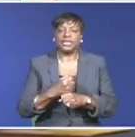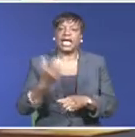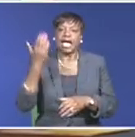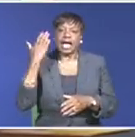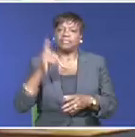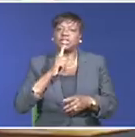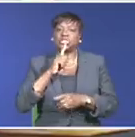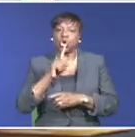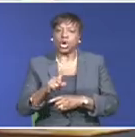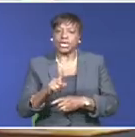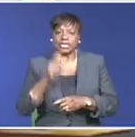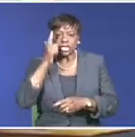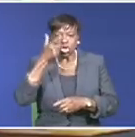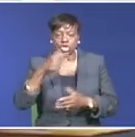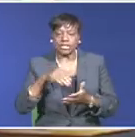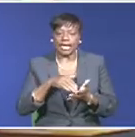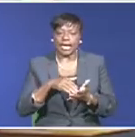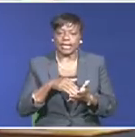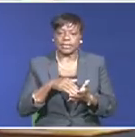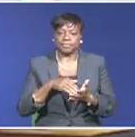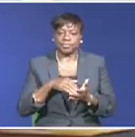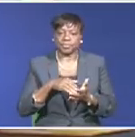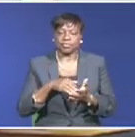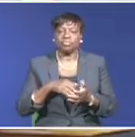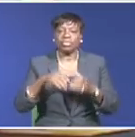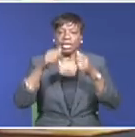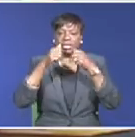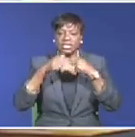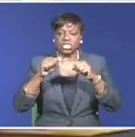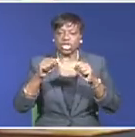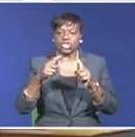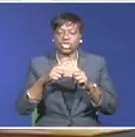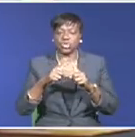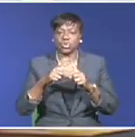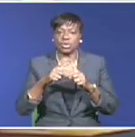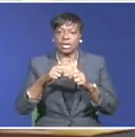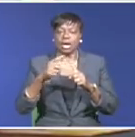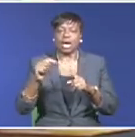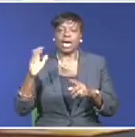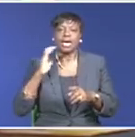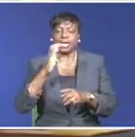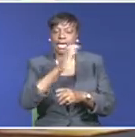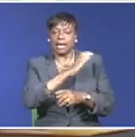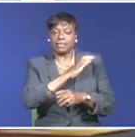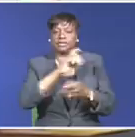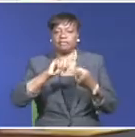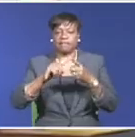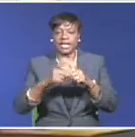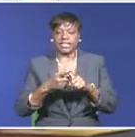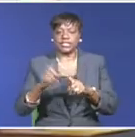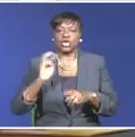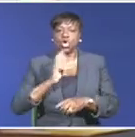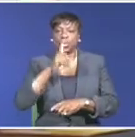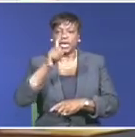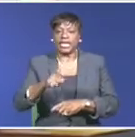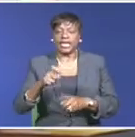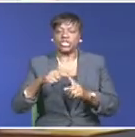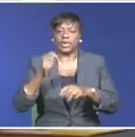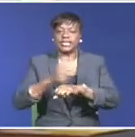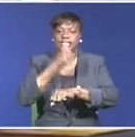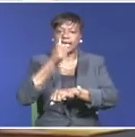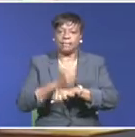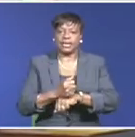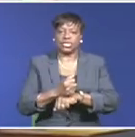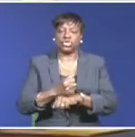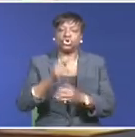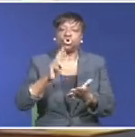will suggest to my cabinet colleagues, is that we need to establish rules that